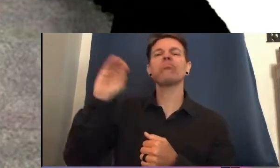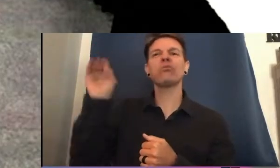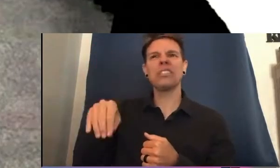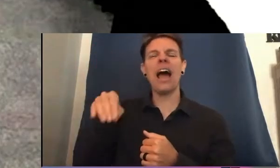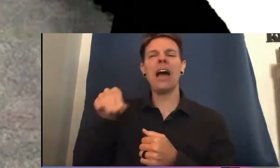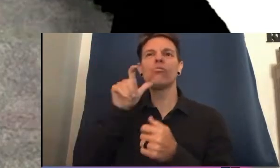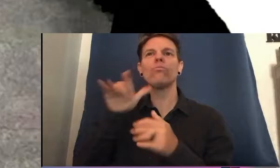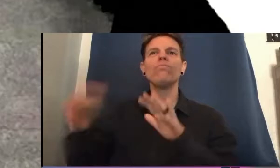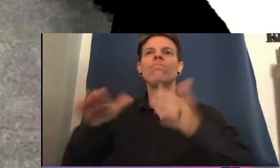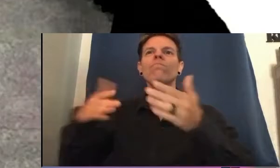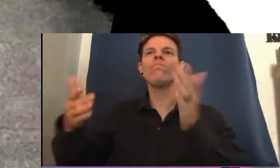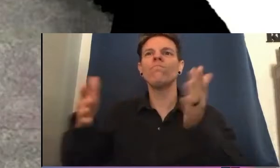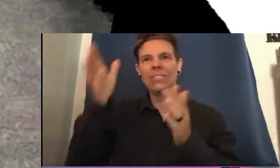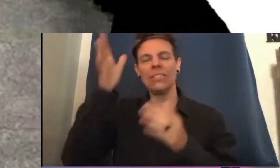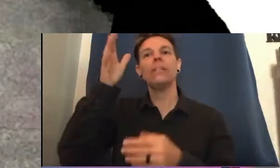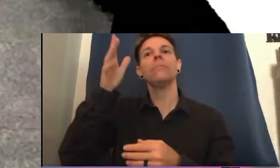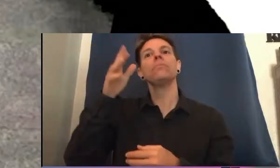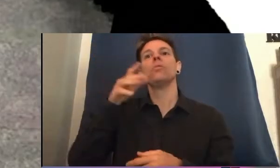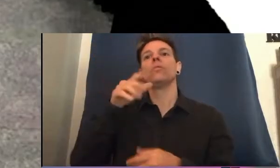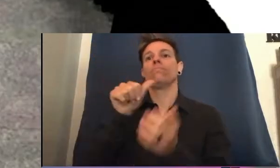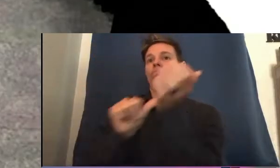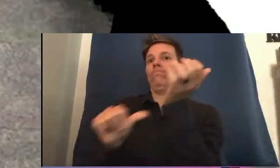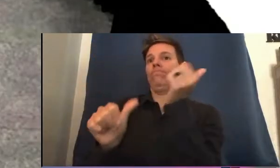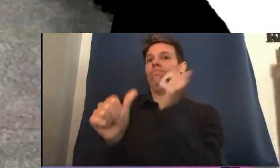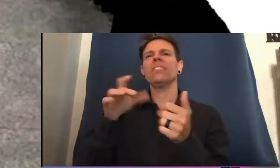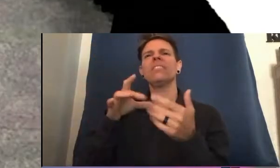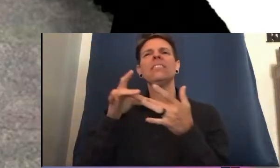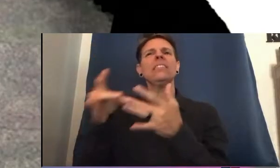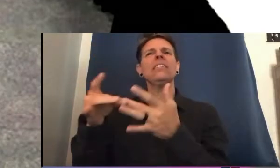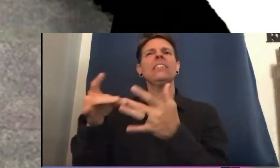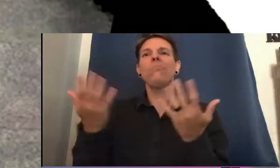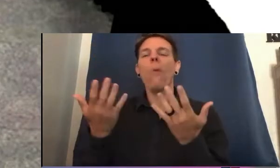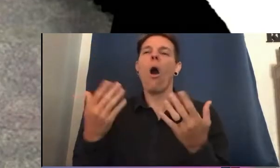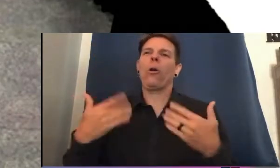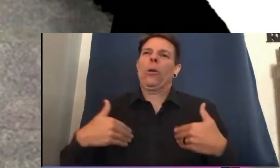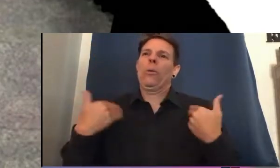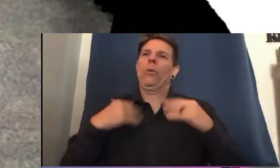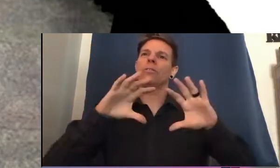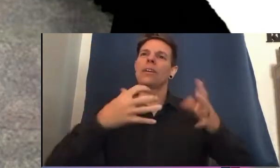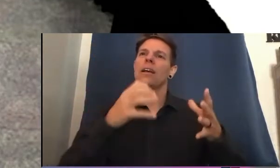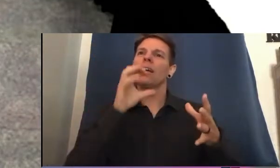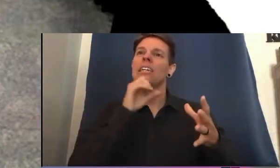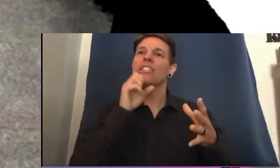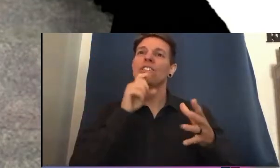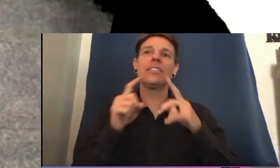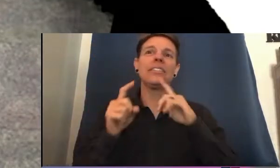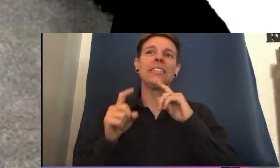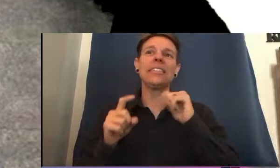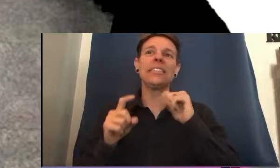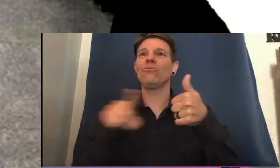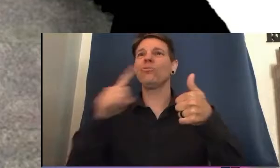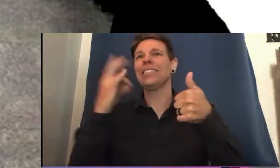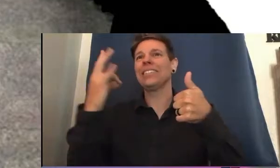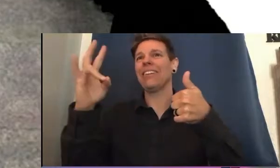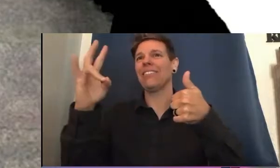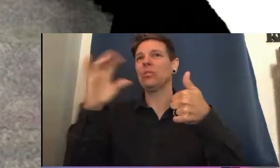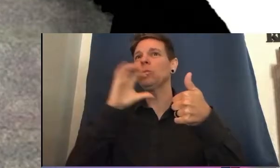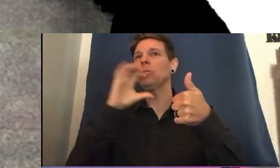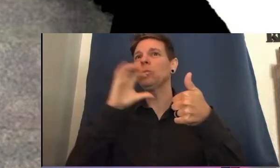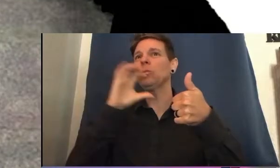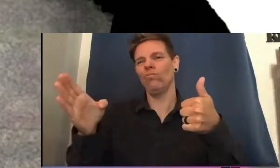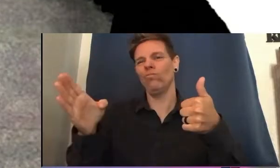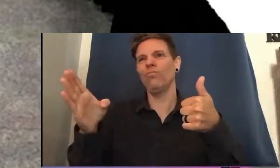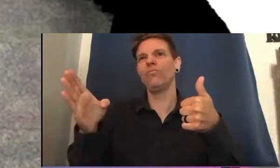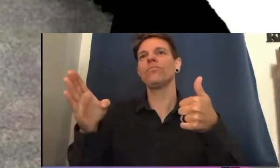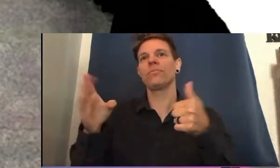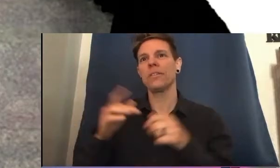leading cause of death among Colorado youth ages 10 to 17, and whereas El Paso County Public Health